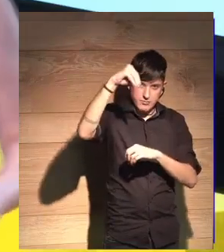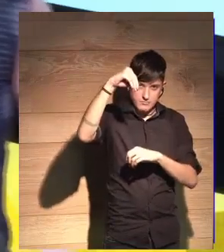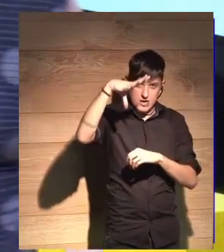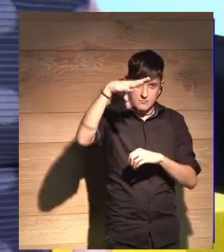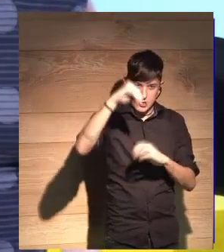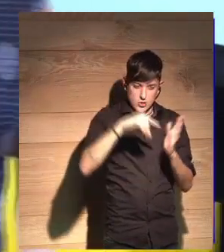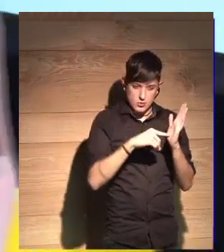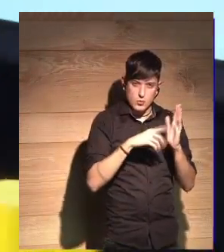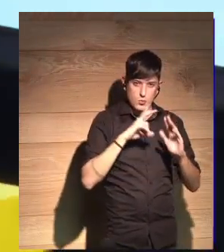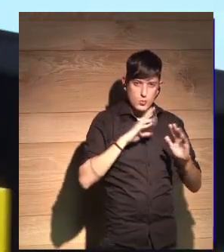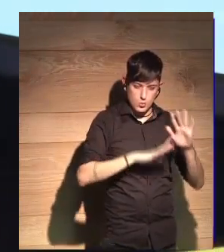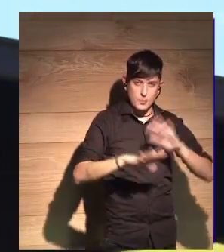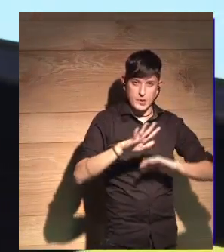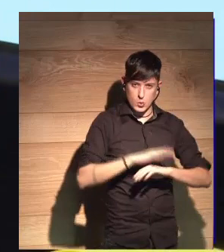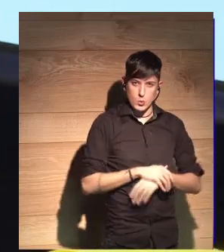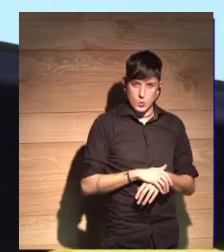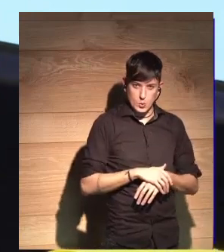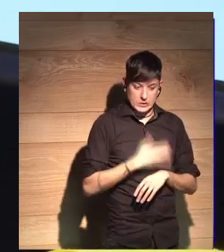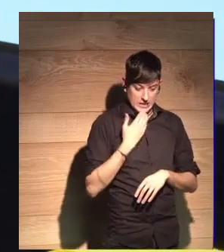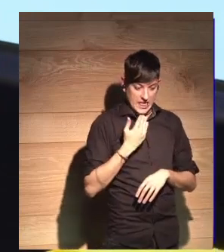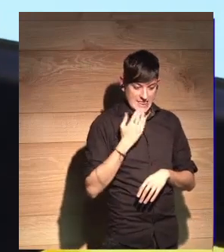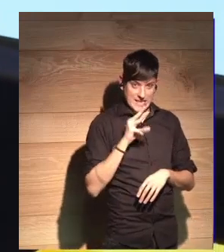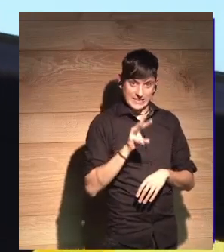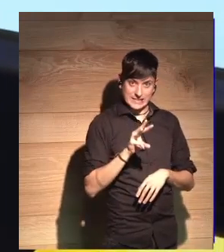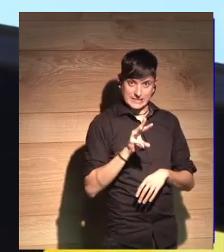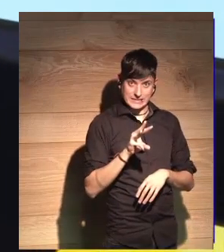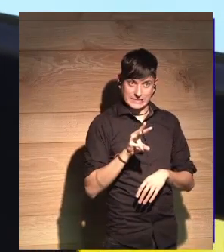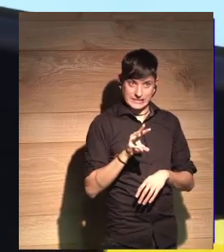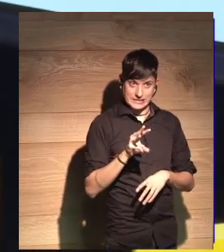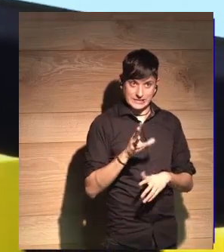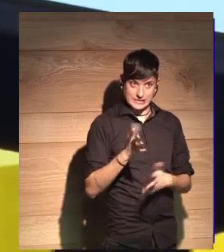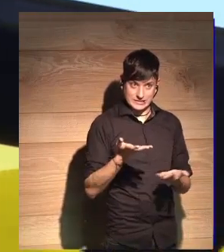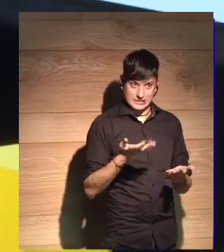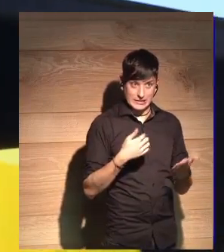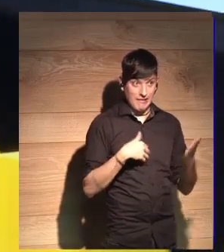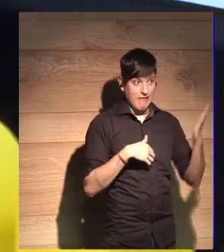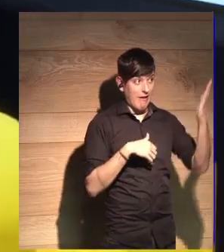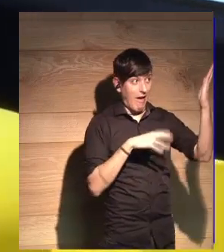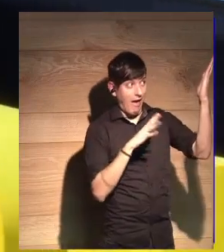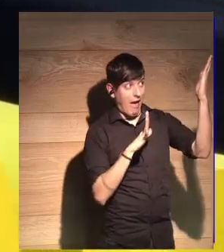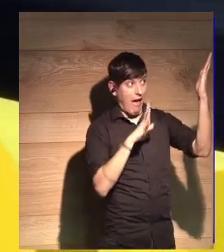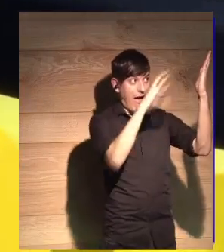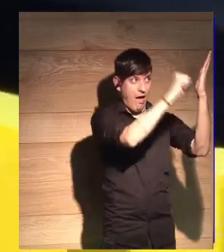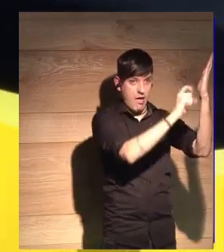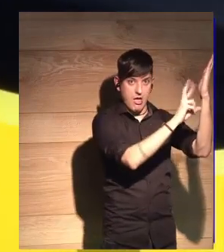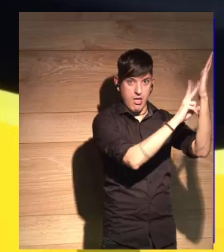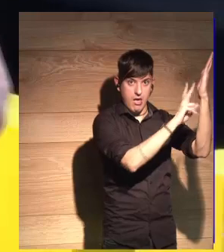switch if you can reach it. You can be 100 years old and use a light switch if you have Alzheimer's. And now we're talking about